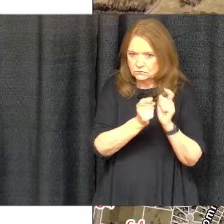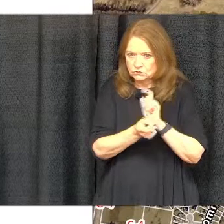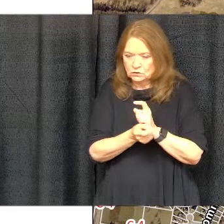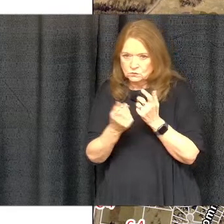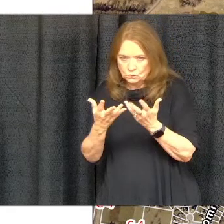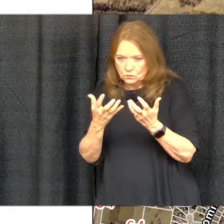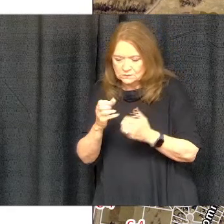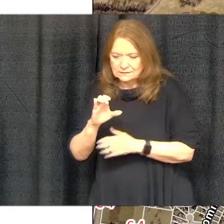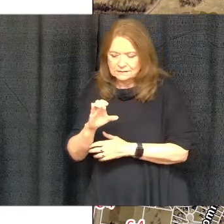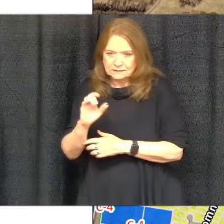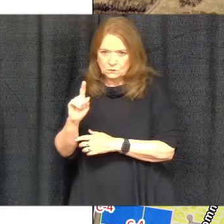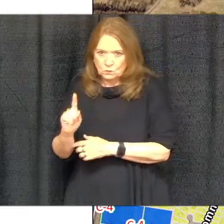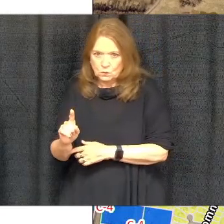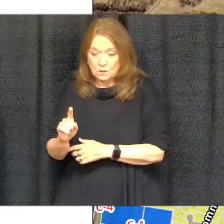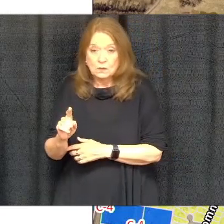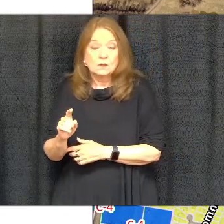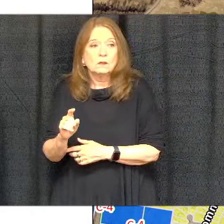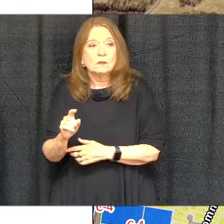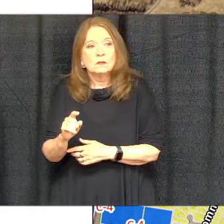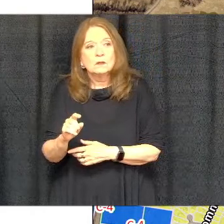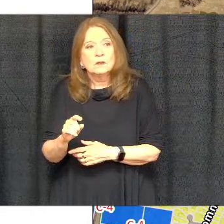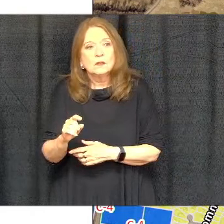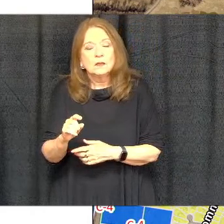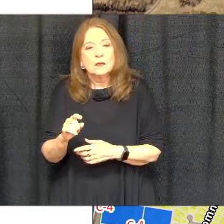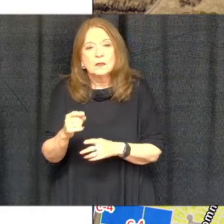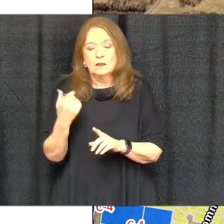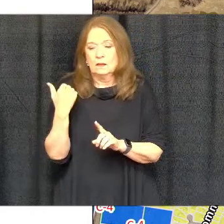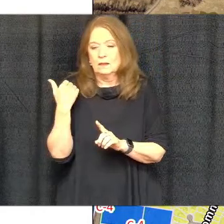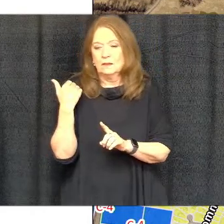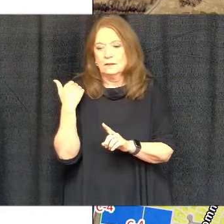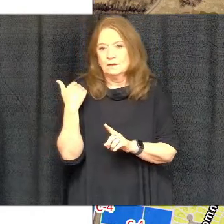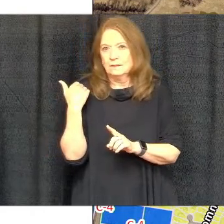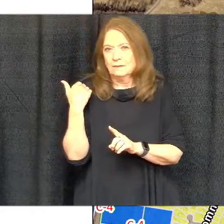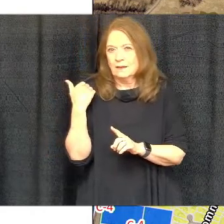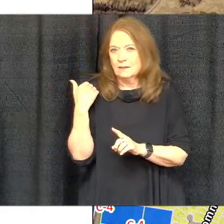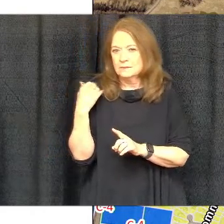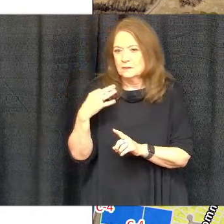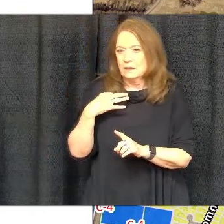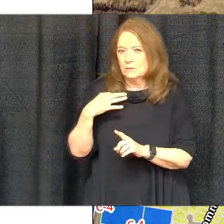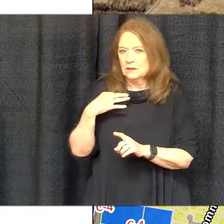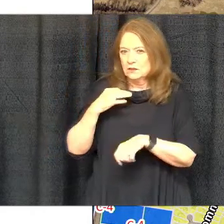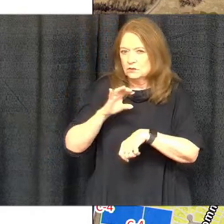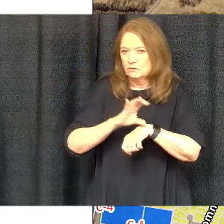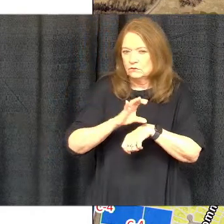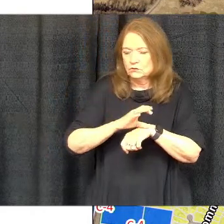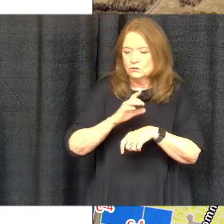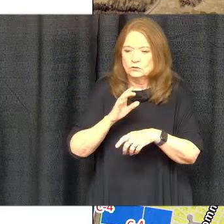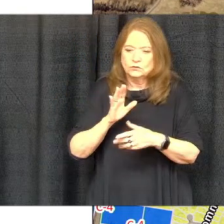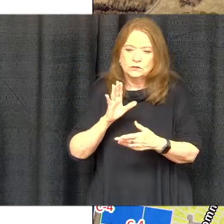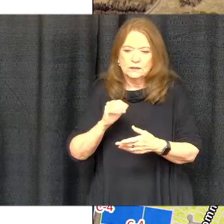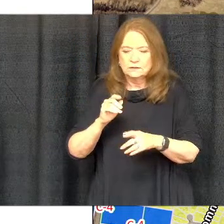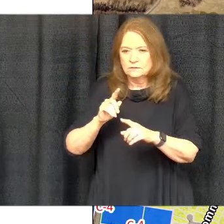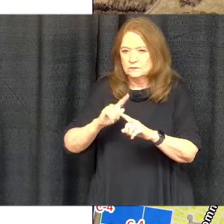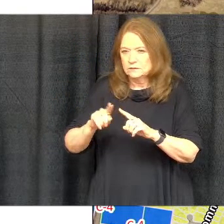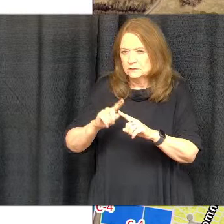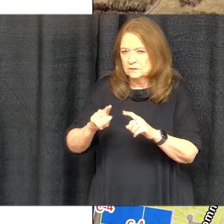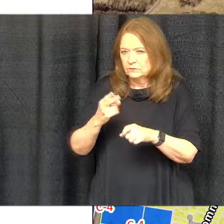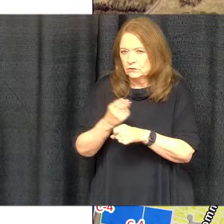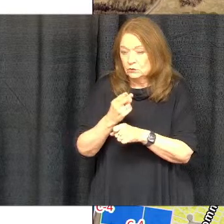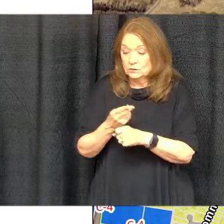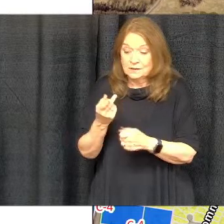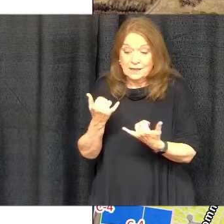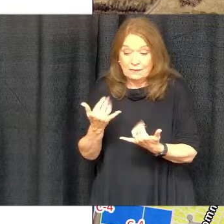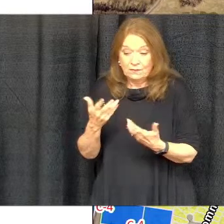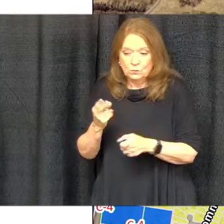C1. Similarly to the last applications, churches and their associated uses, in this case,